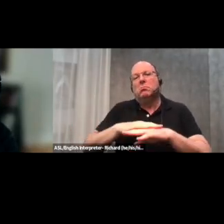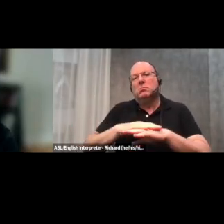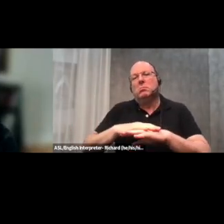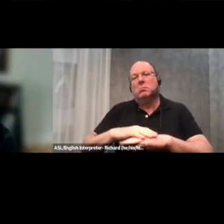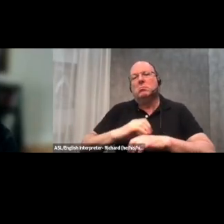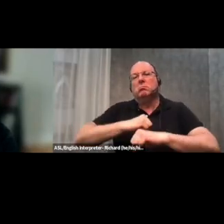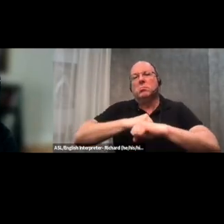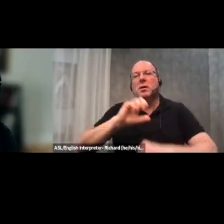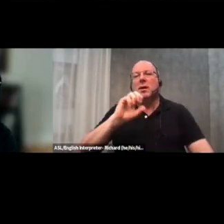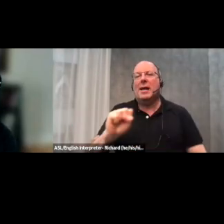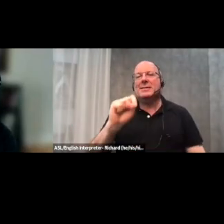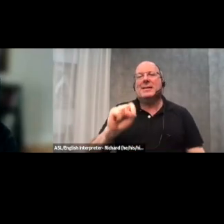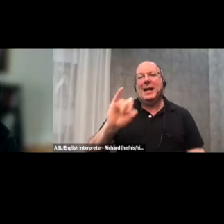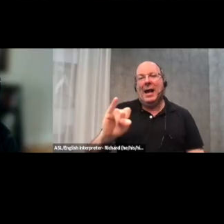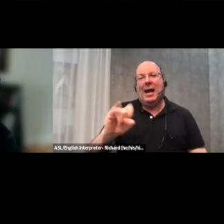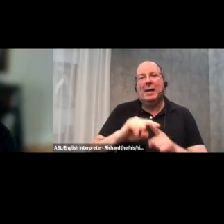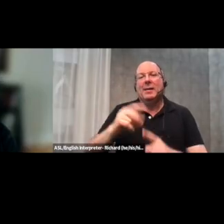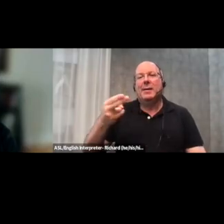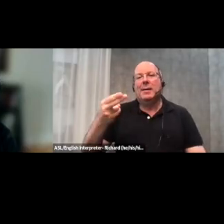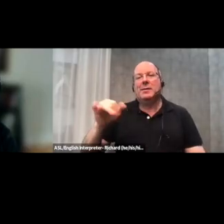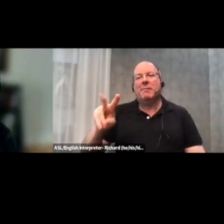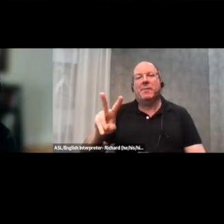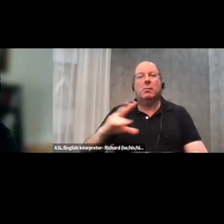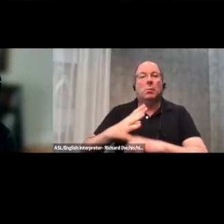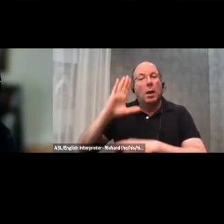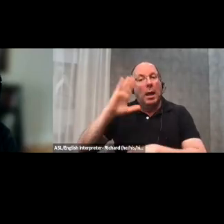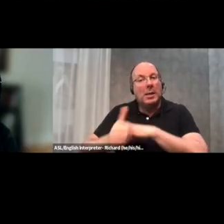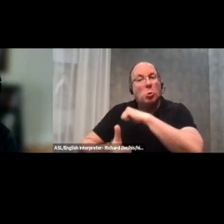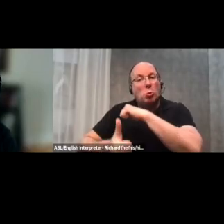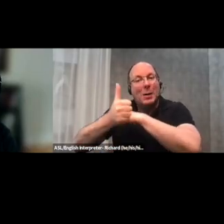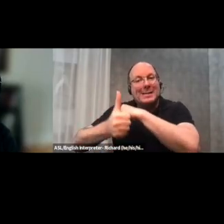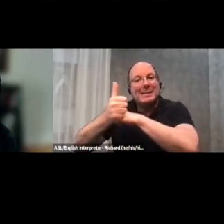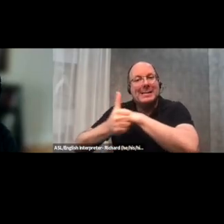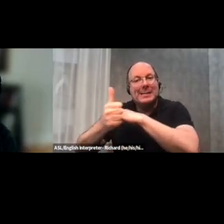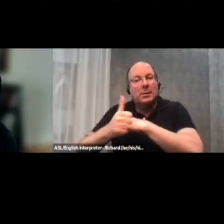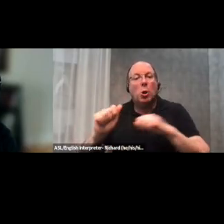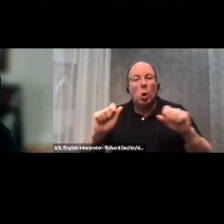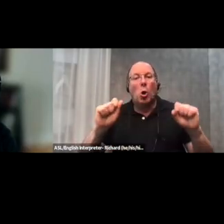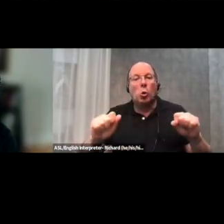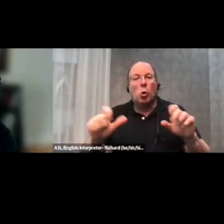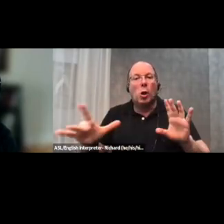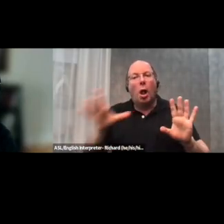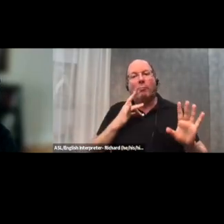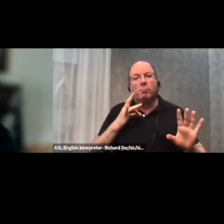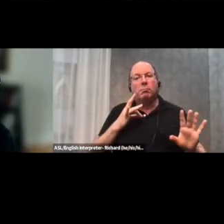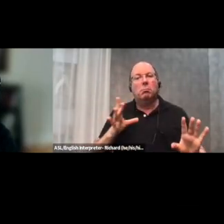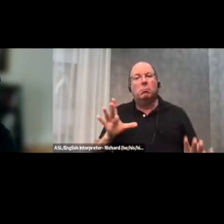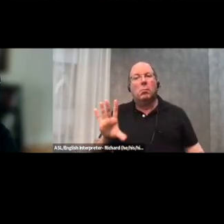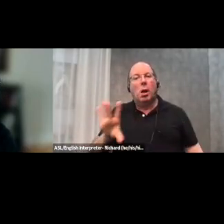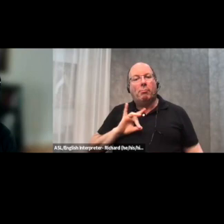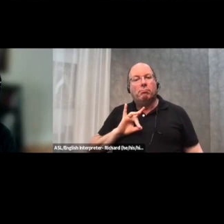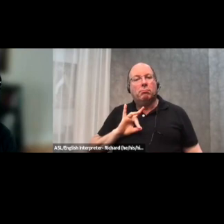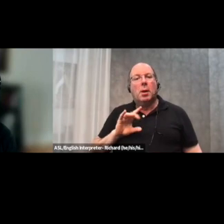prevention. One of the risks of engaging in sex is the potential to contract STIs or